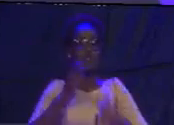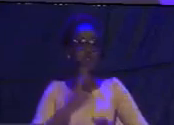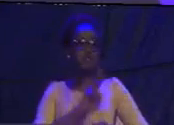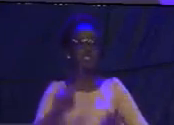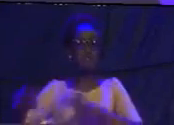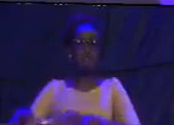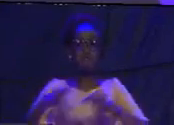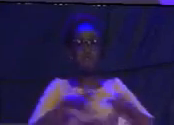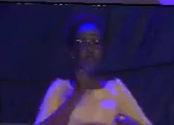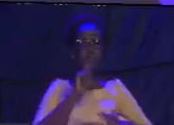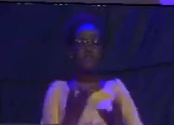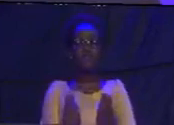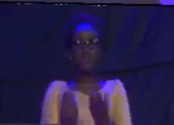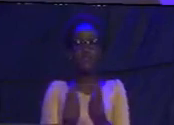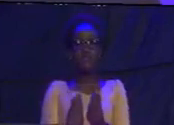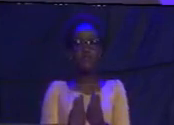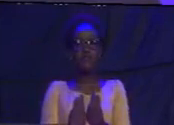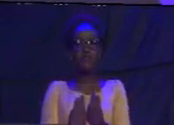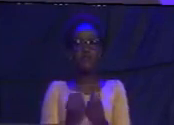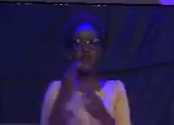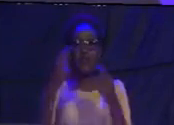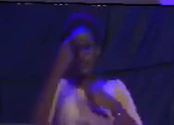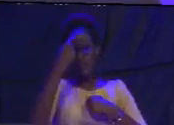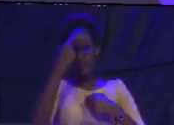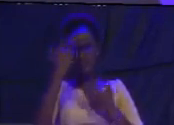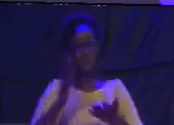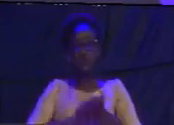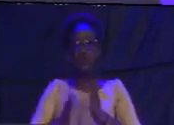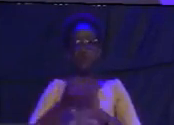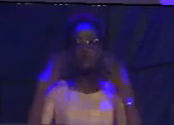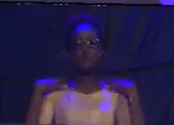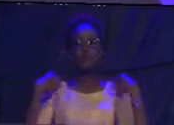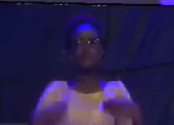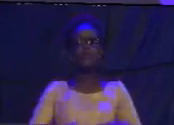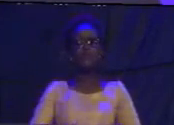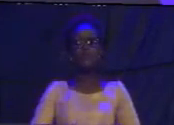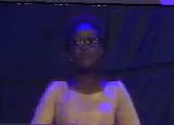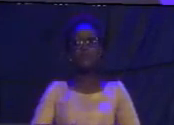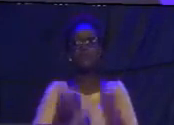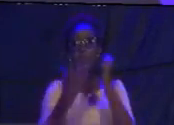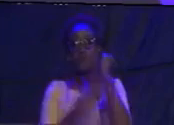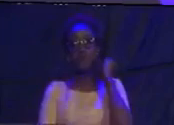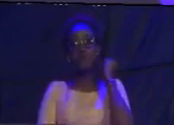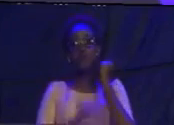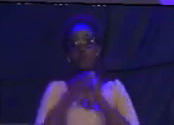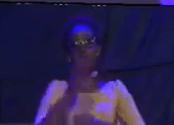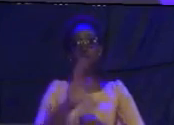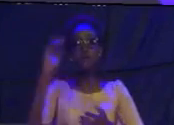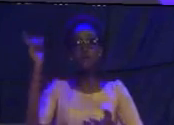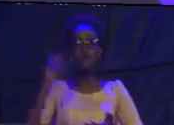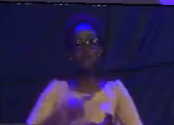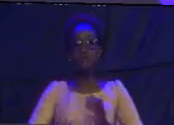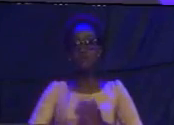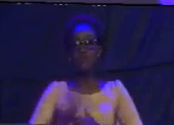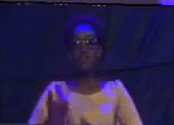What seems impeccable will become easy. Your diseases will be healed. Your poverty